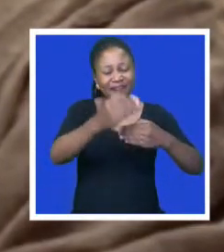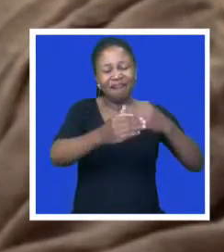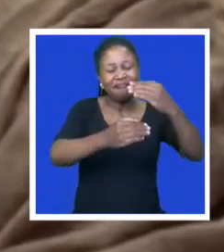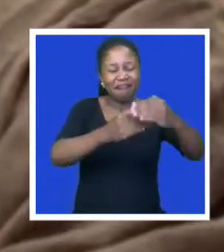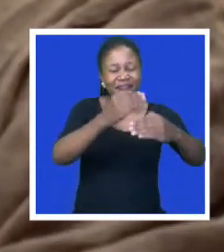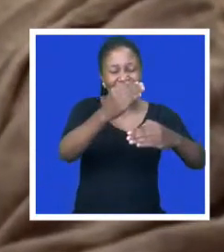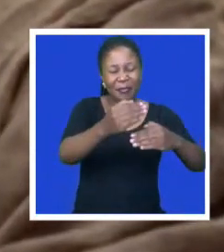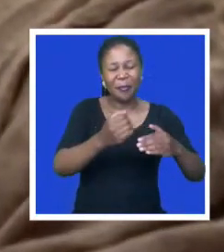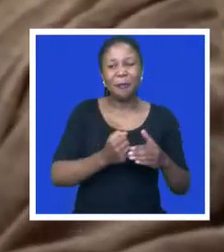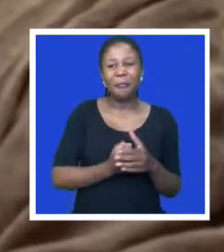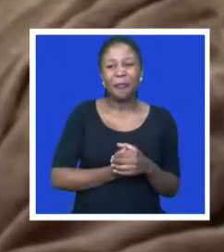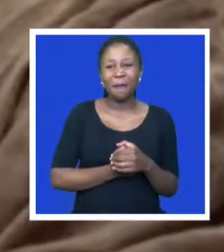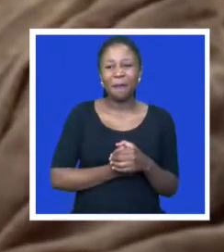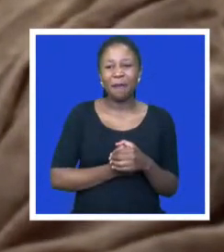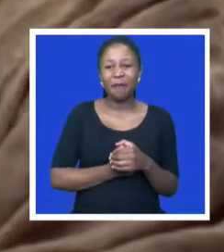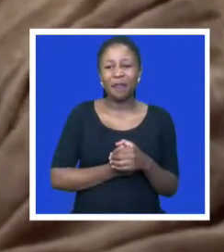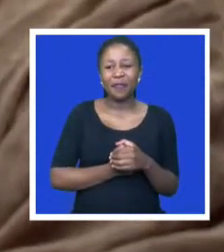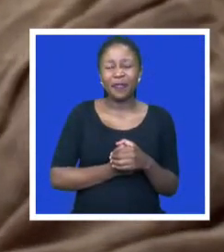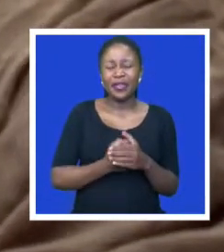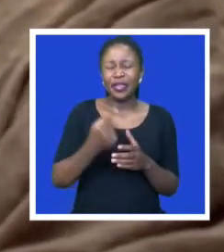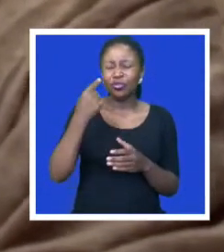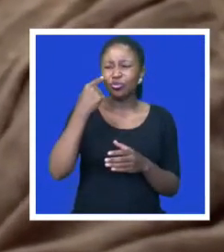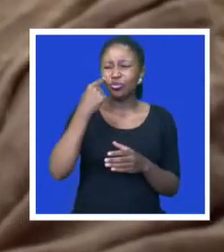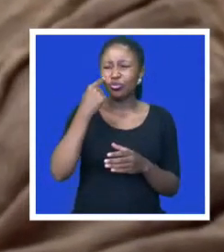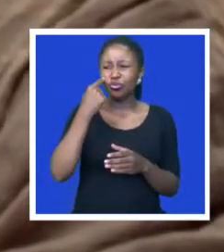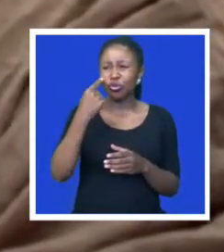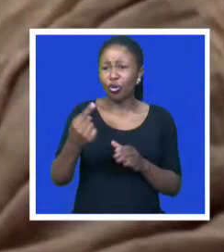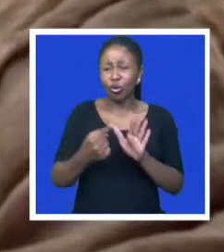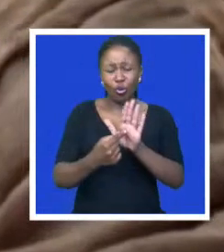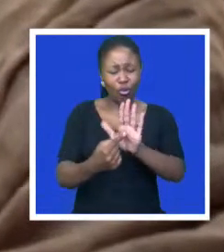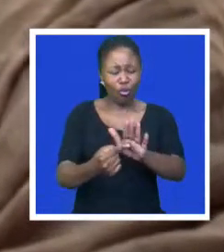He hath showed strength with his arm.